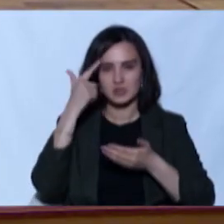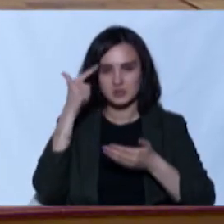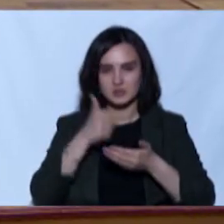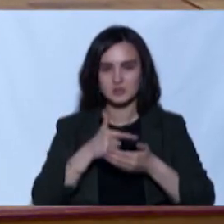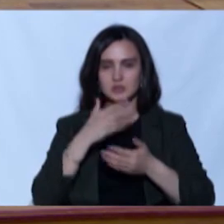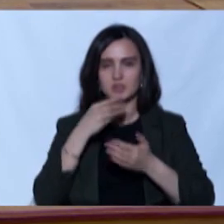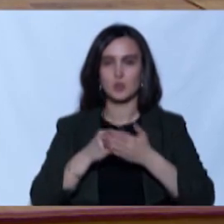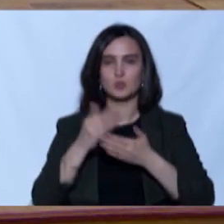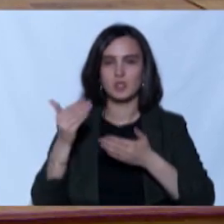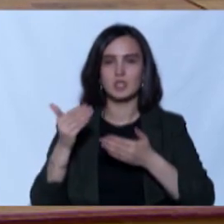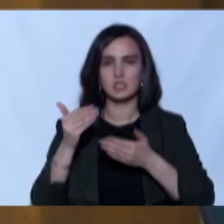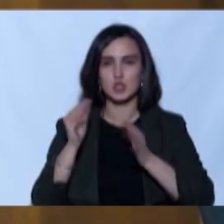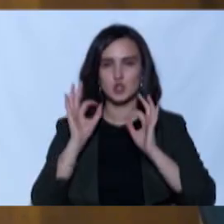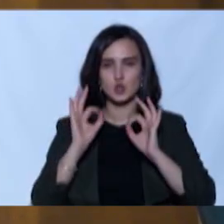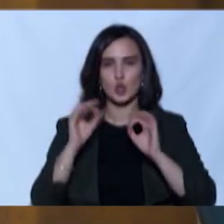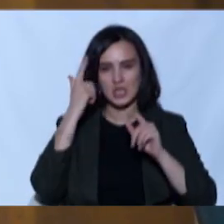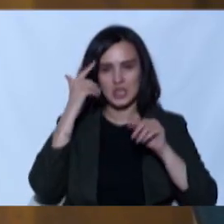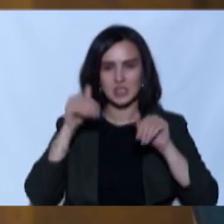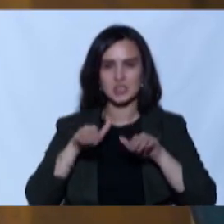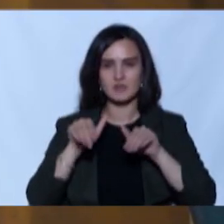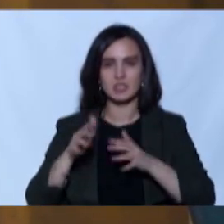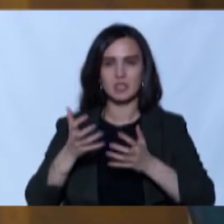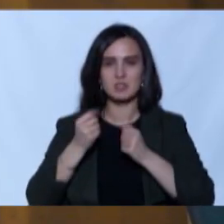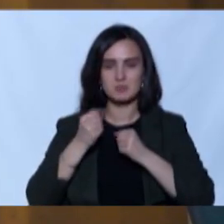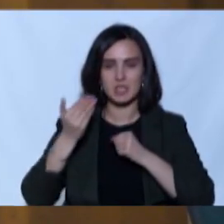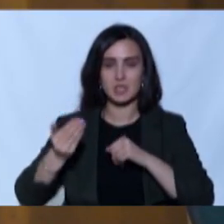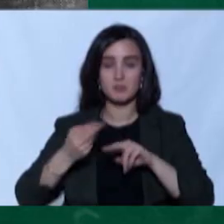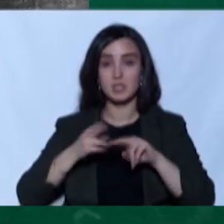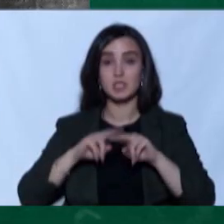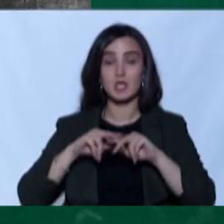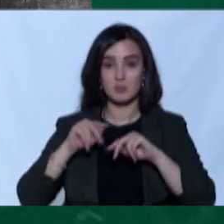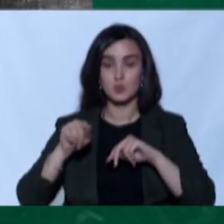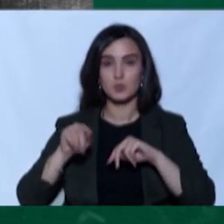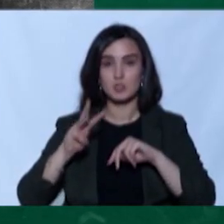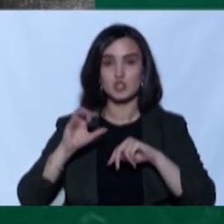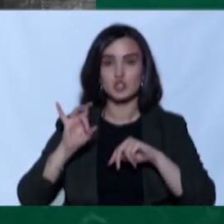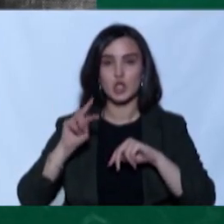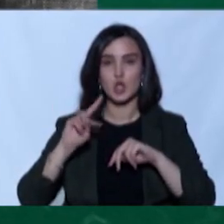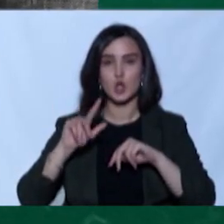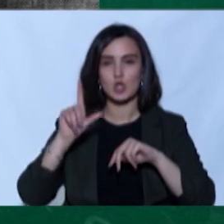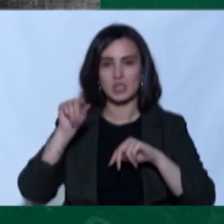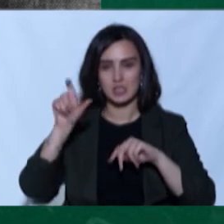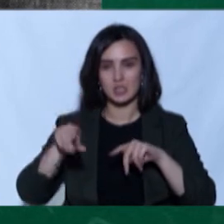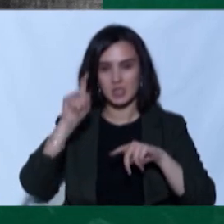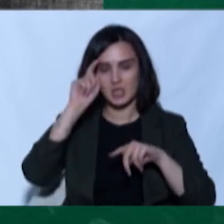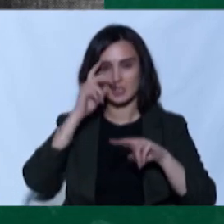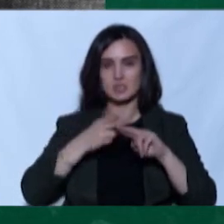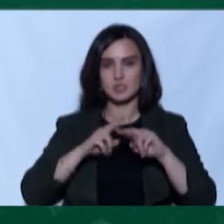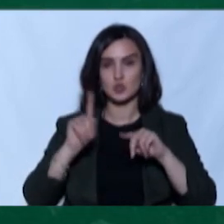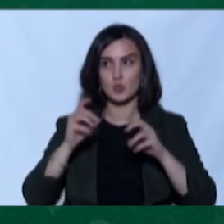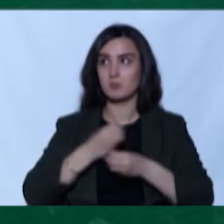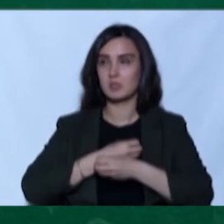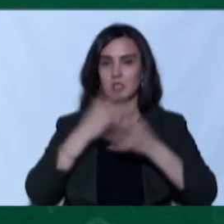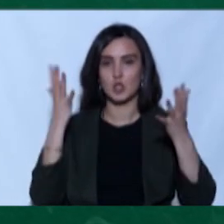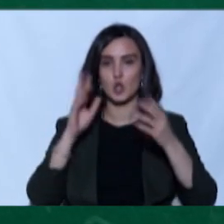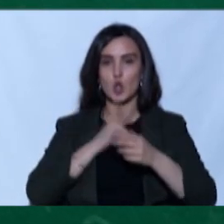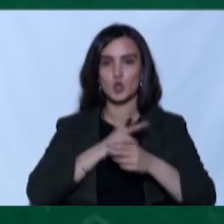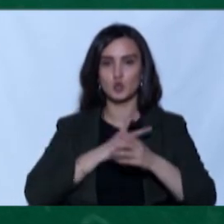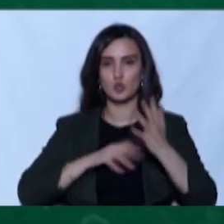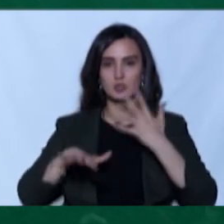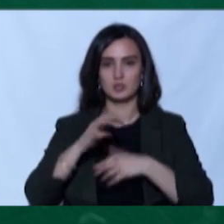perceptive rationality and logic, and it's almost as if Sherlock is the man to lighten up London for